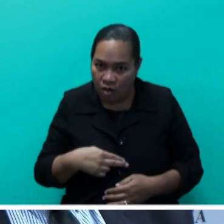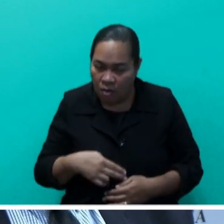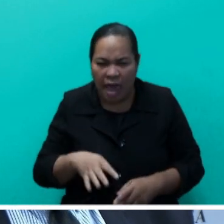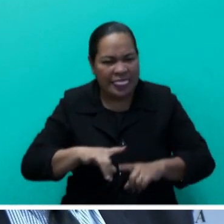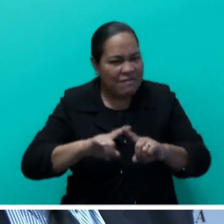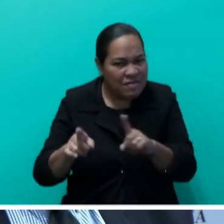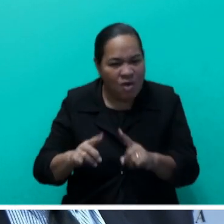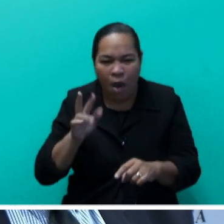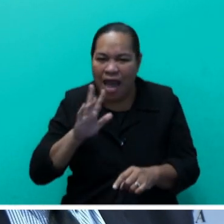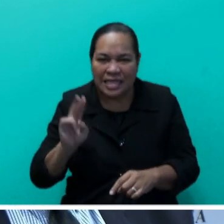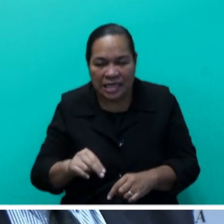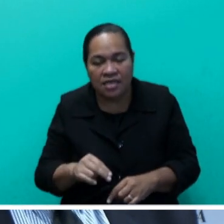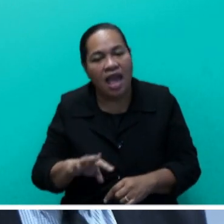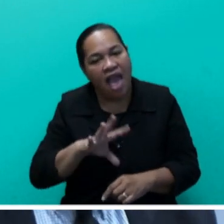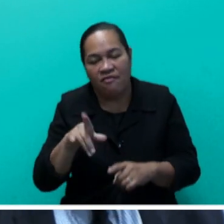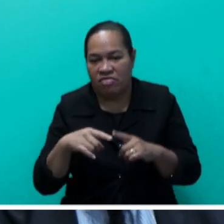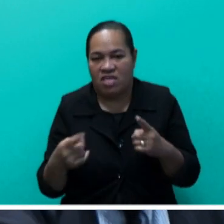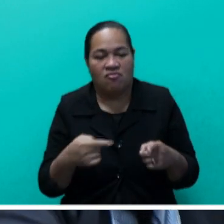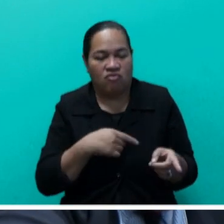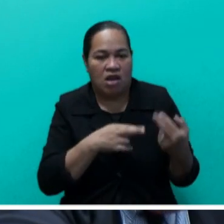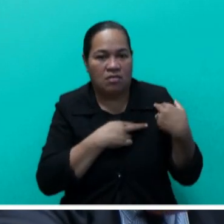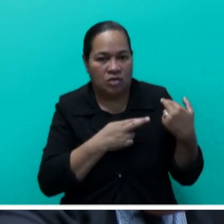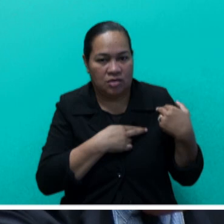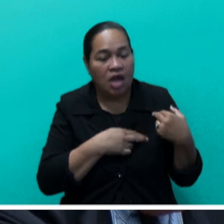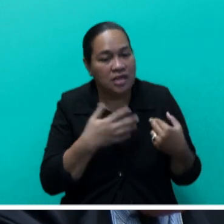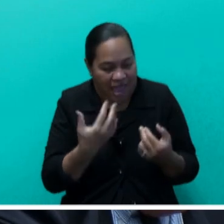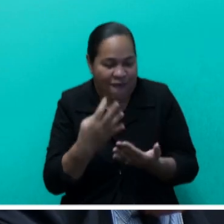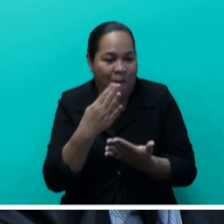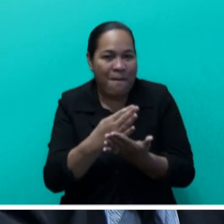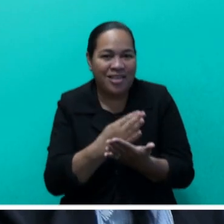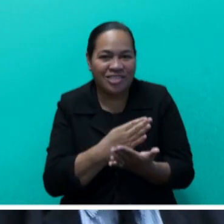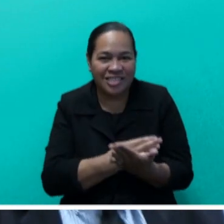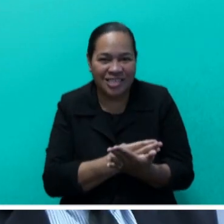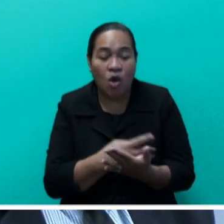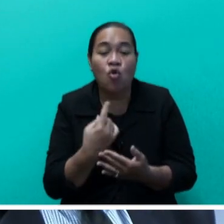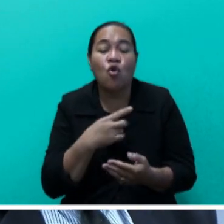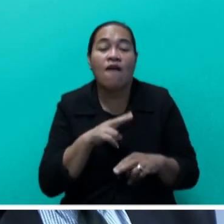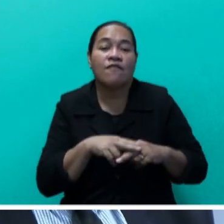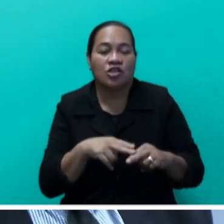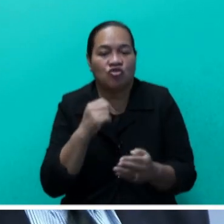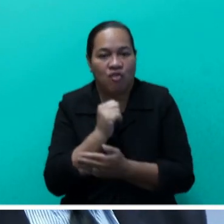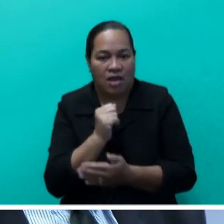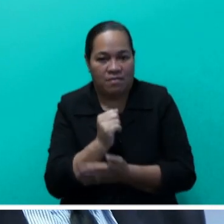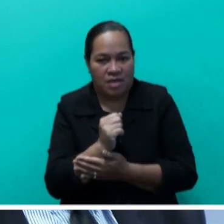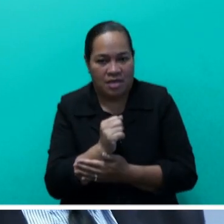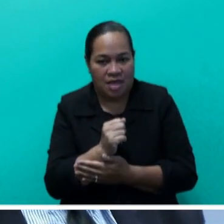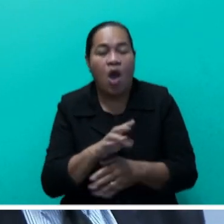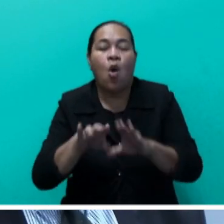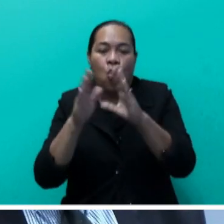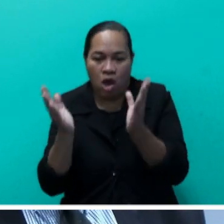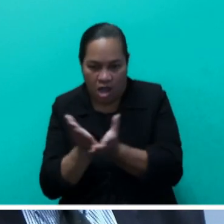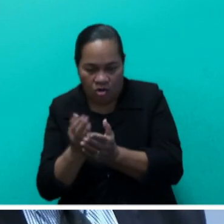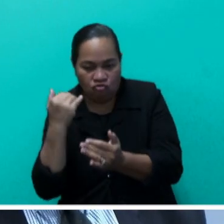also. This had also been budgeted for by Fiji Rugby, World Rugby,